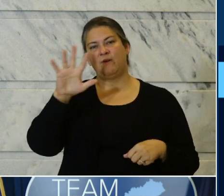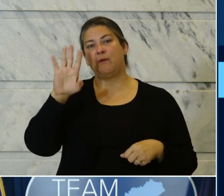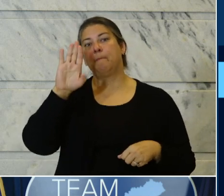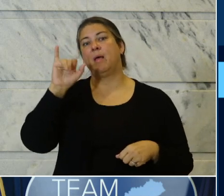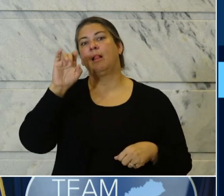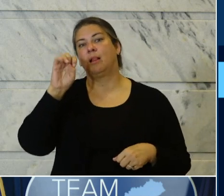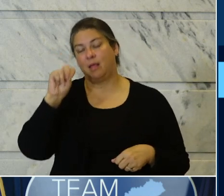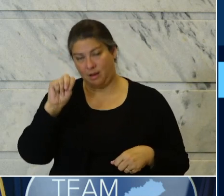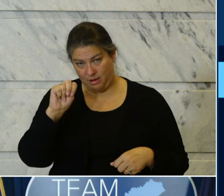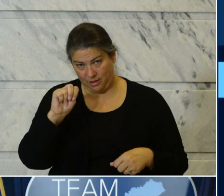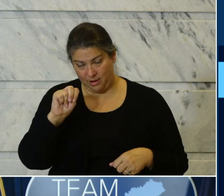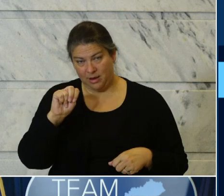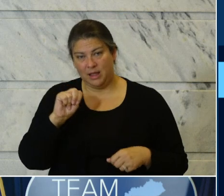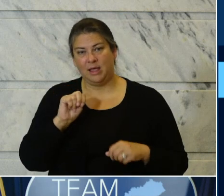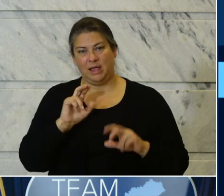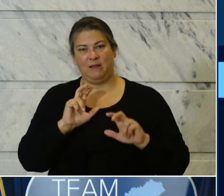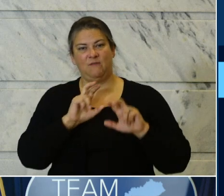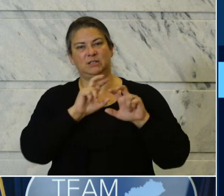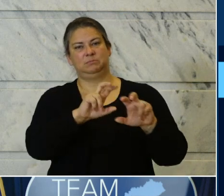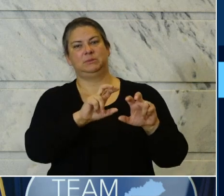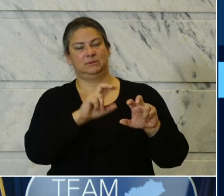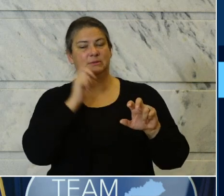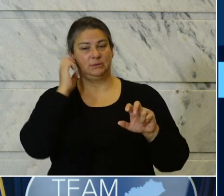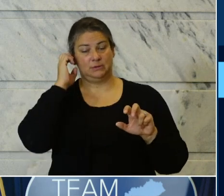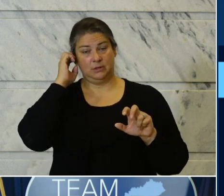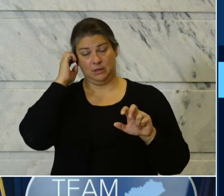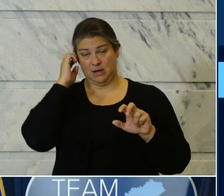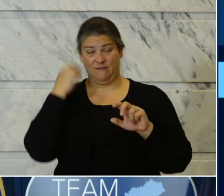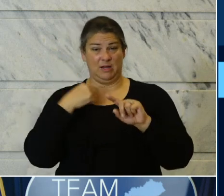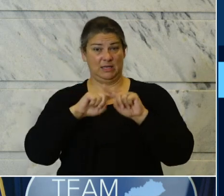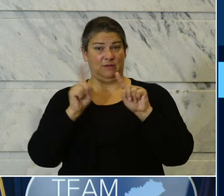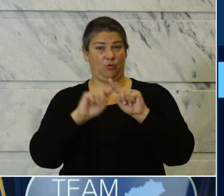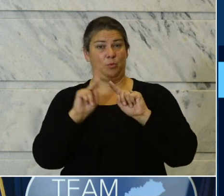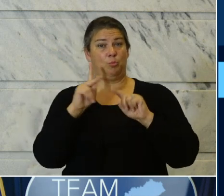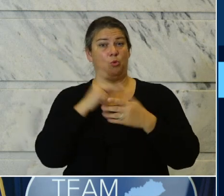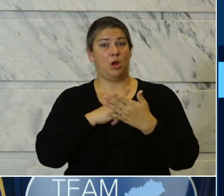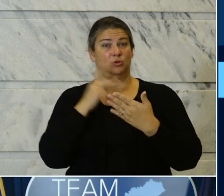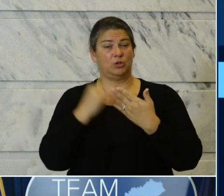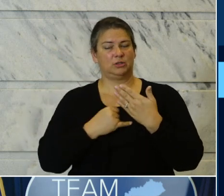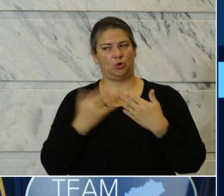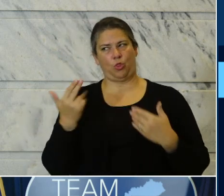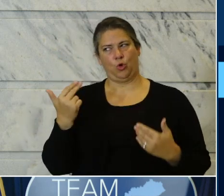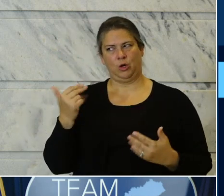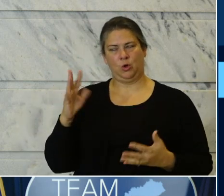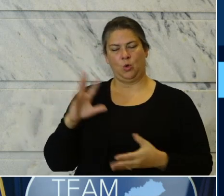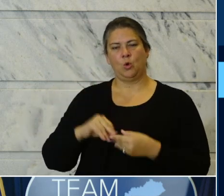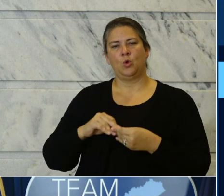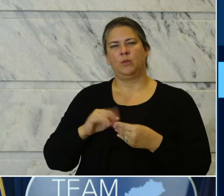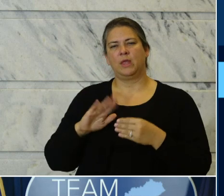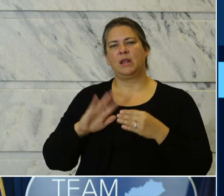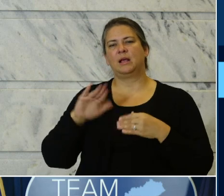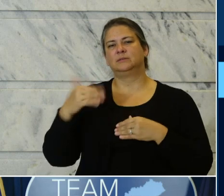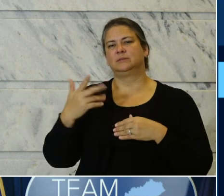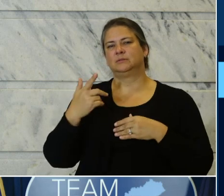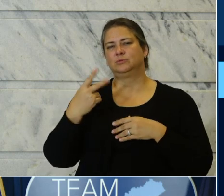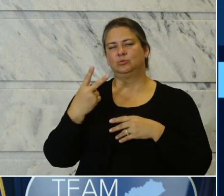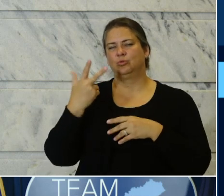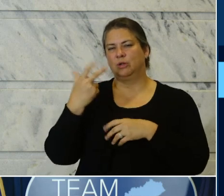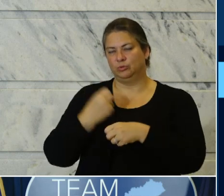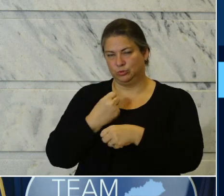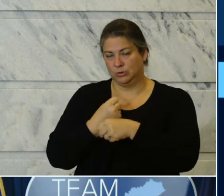in planned investments across 113 projects coming in the next few years. The investments by